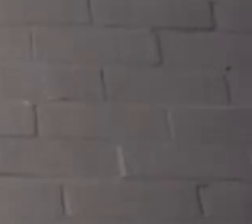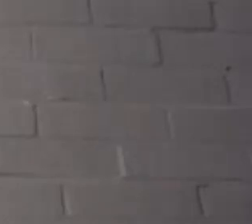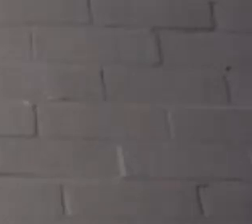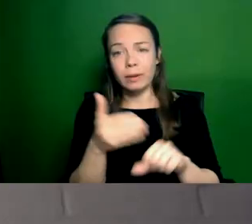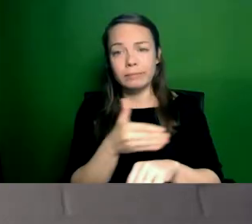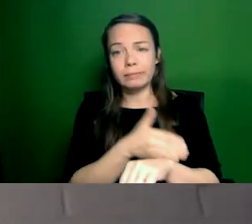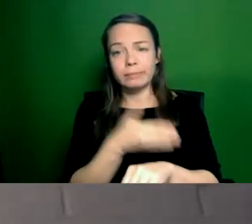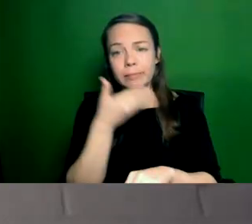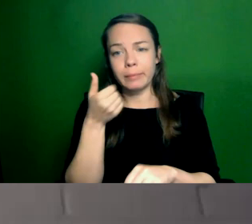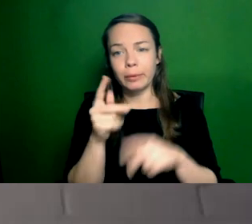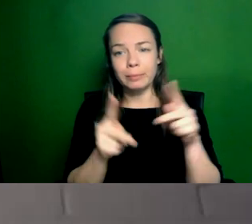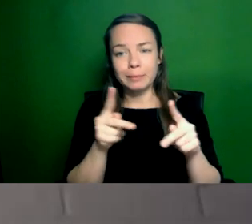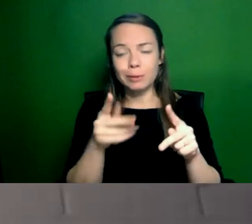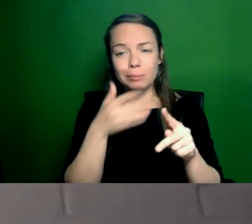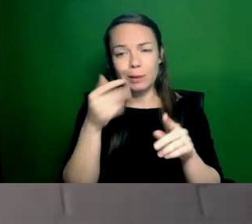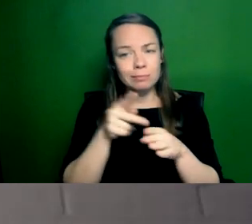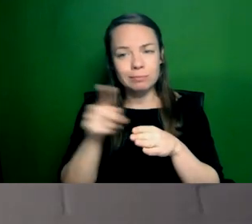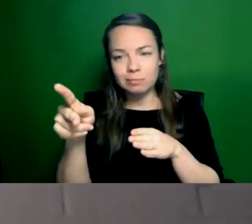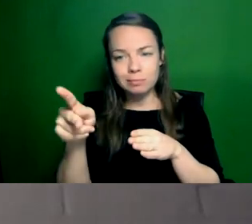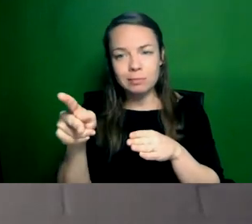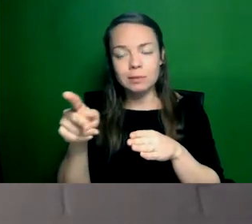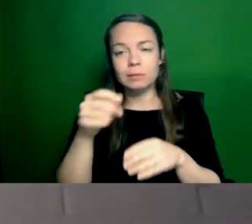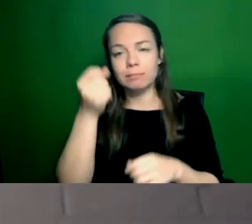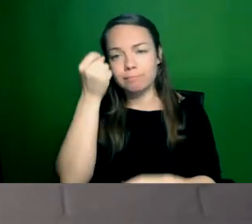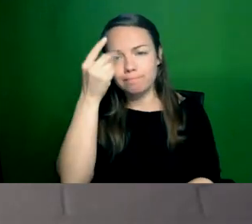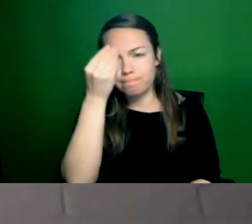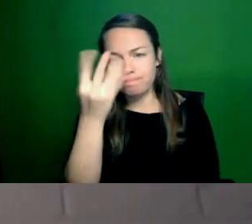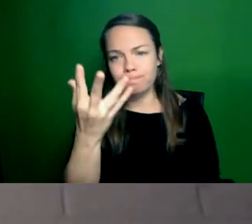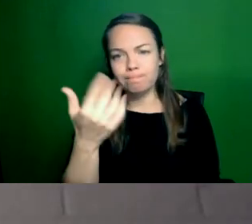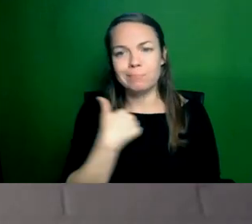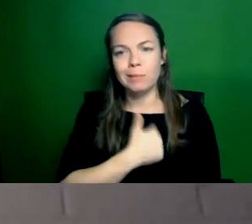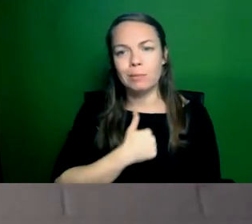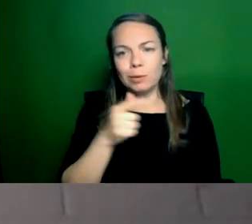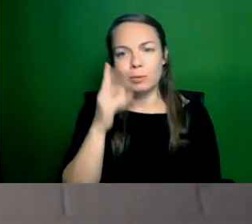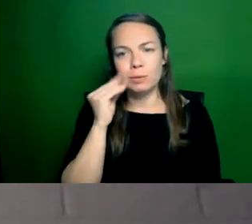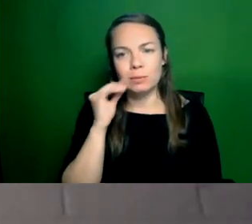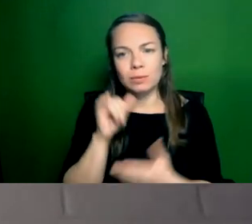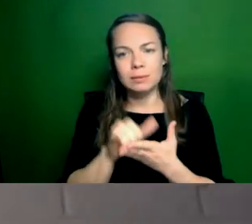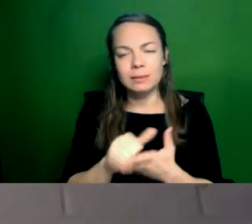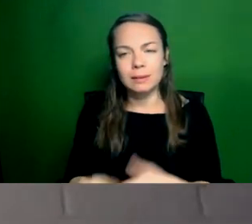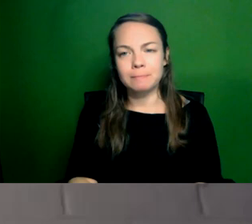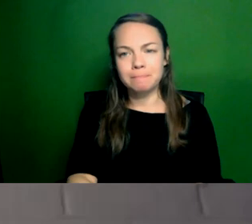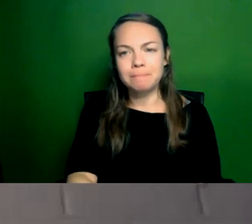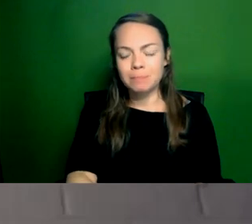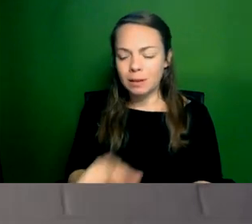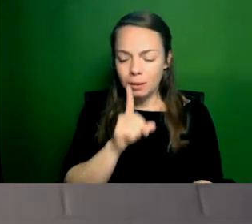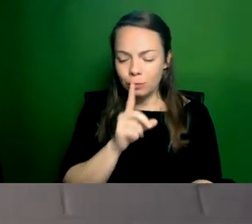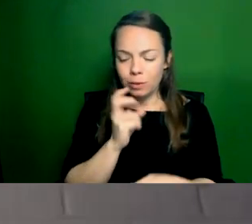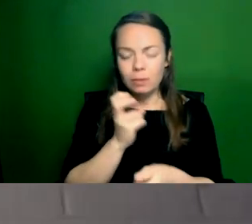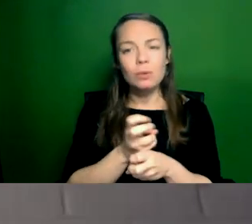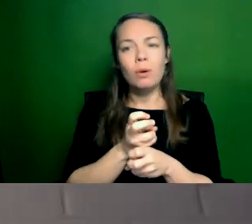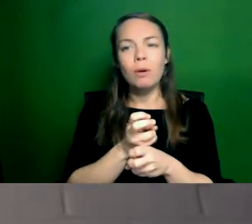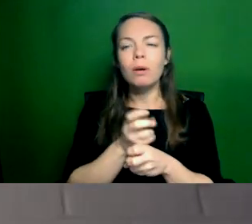in general. And so I'm sorry that you experienced that. And you know, and it's hard, because as you're talking